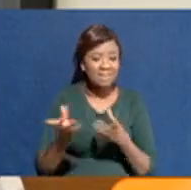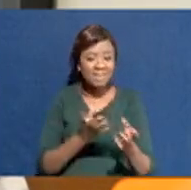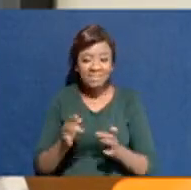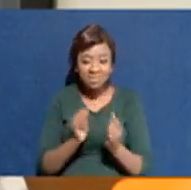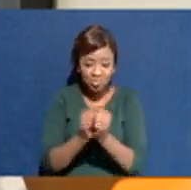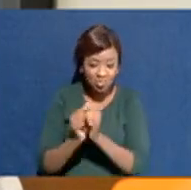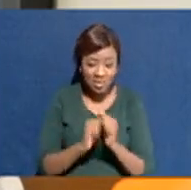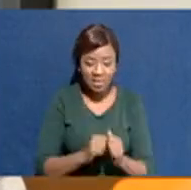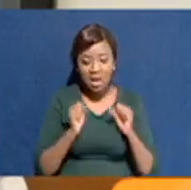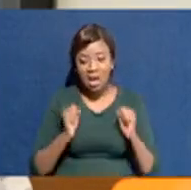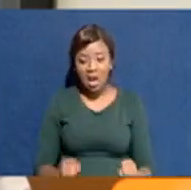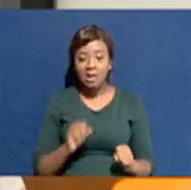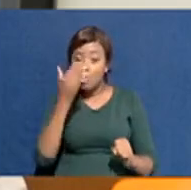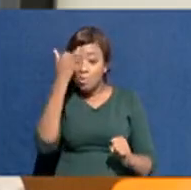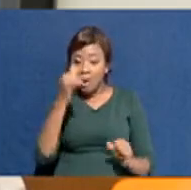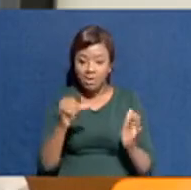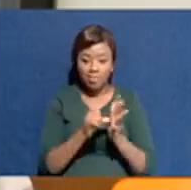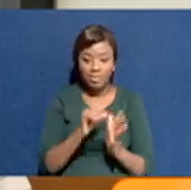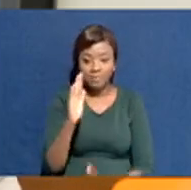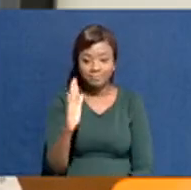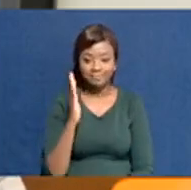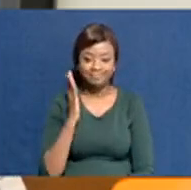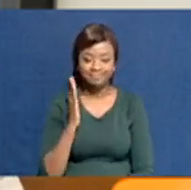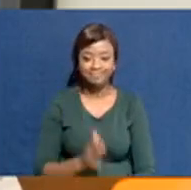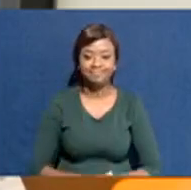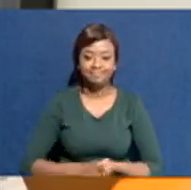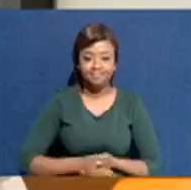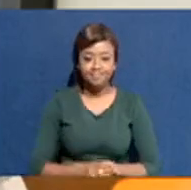business because of the question of insecurity. Hassan Mugambi, Citizen TV.